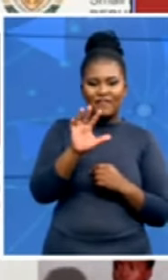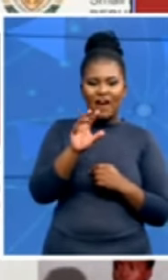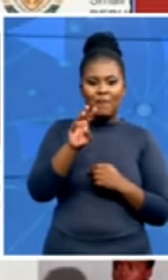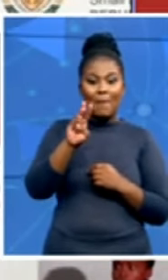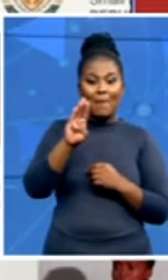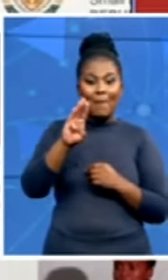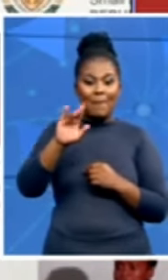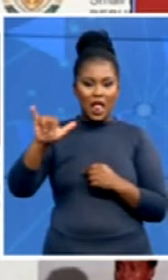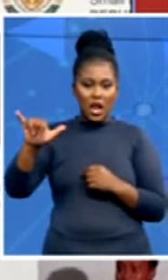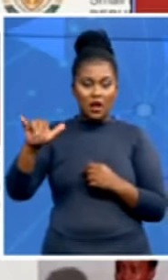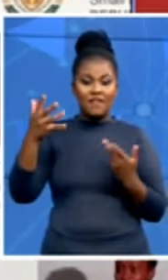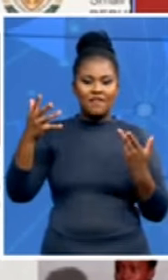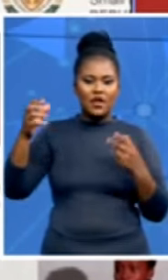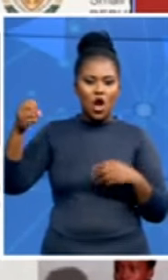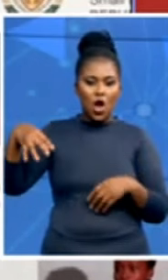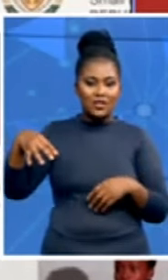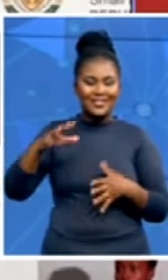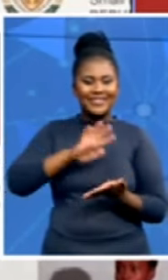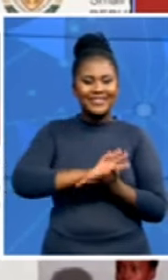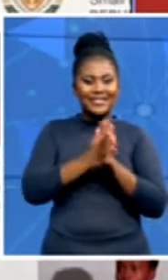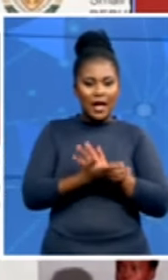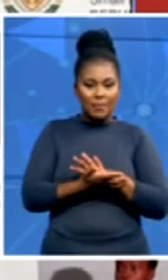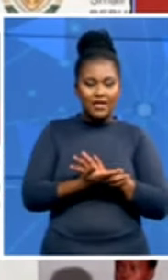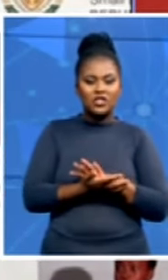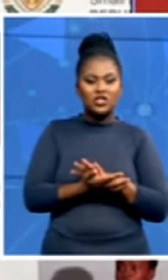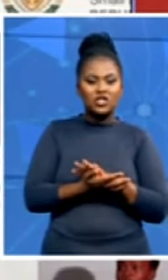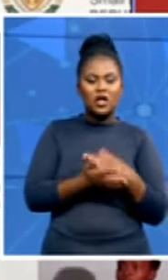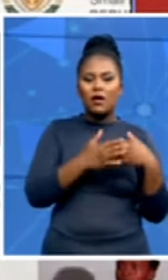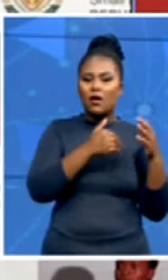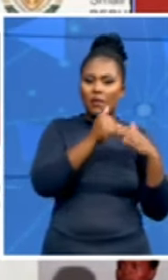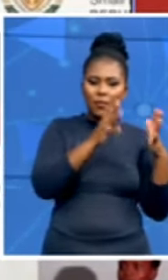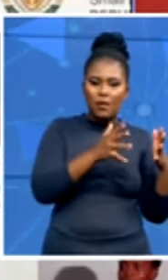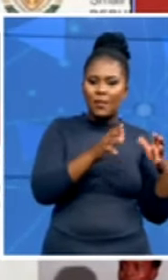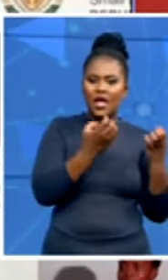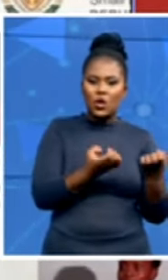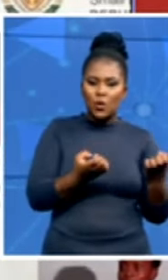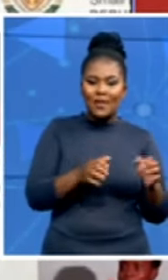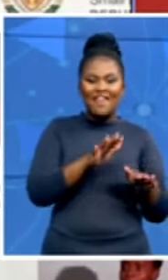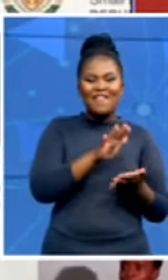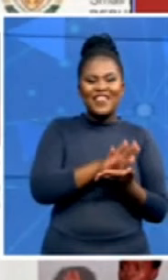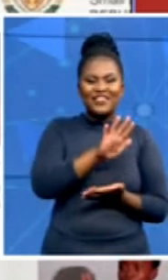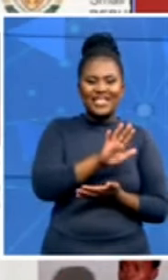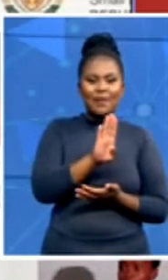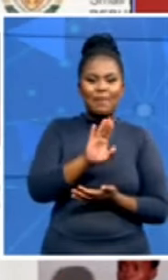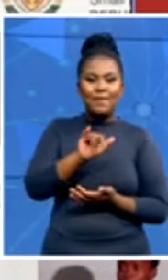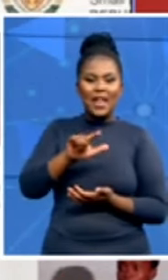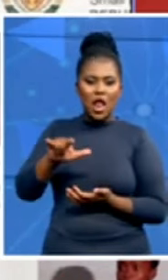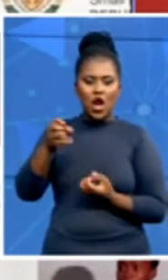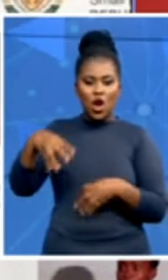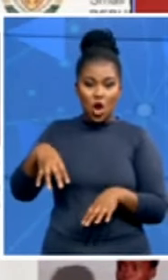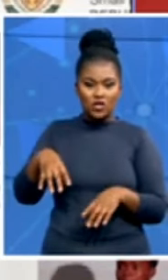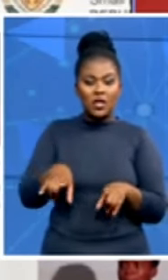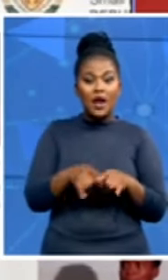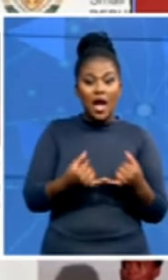damages towards properties and equipment, approximately 15 billion rands. And in terms of the businesses,